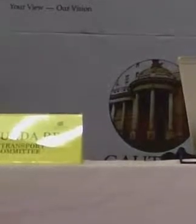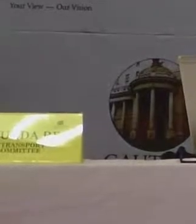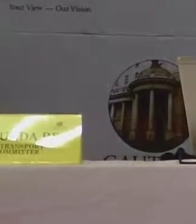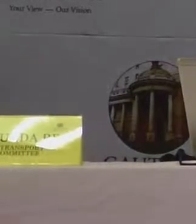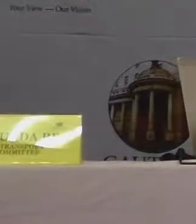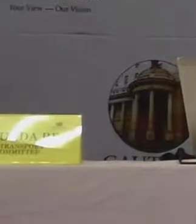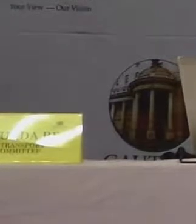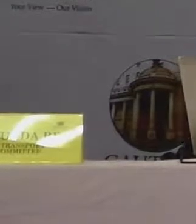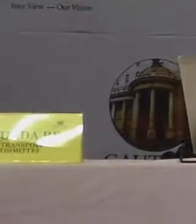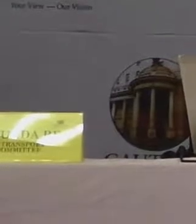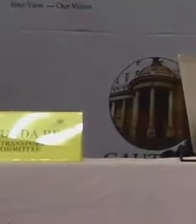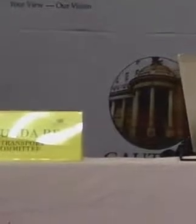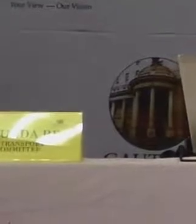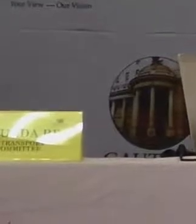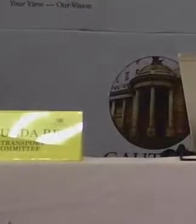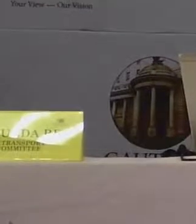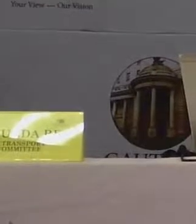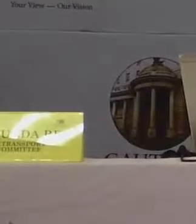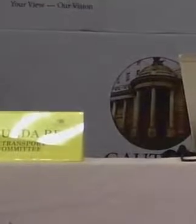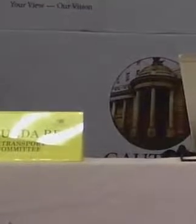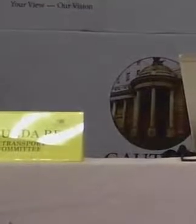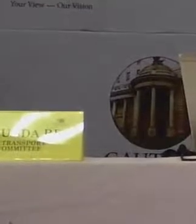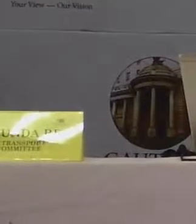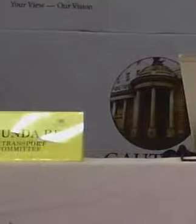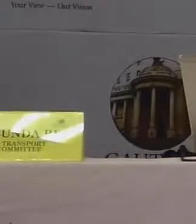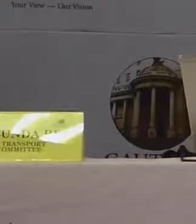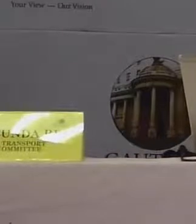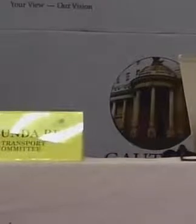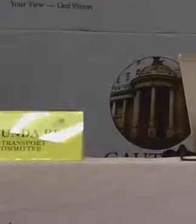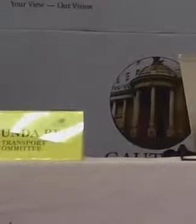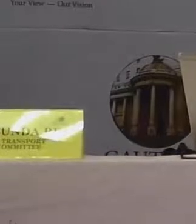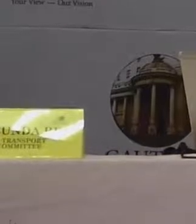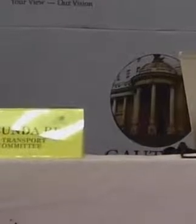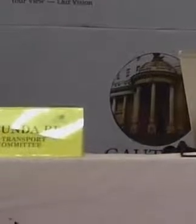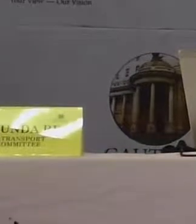At that stage, it did seem like there was some progress.